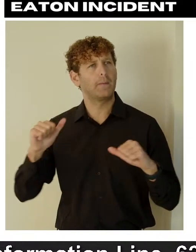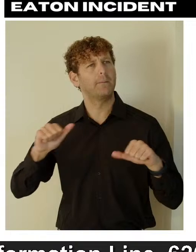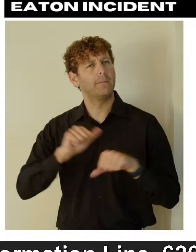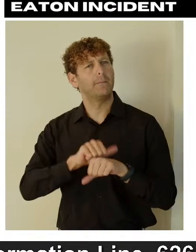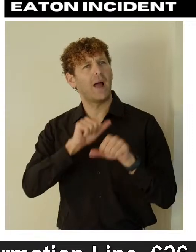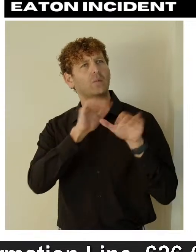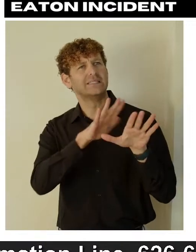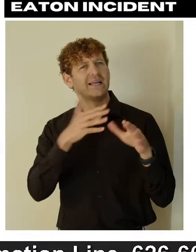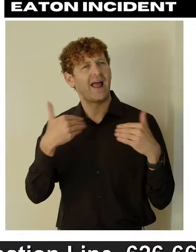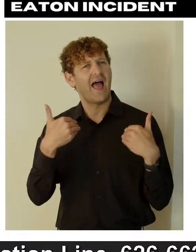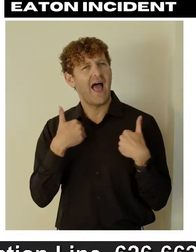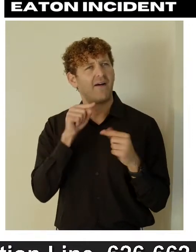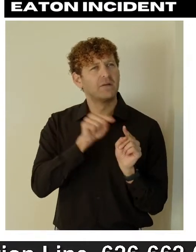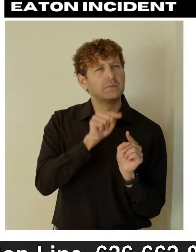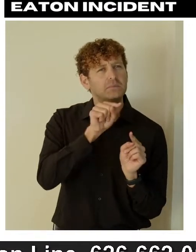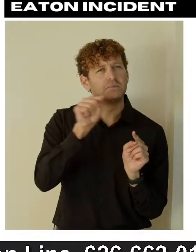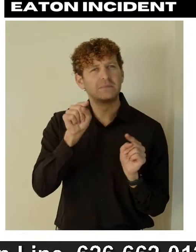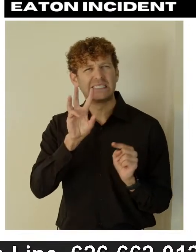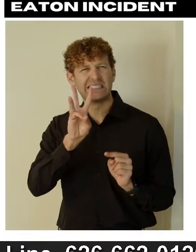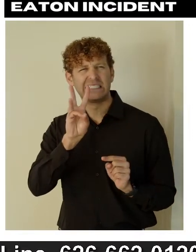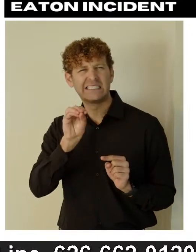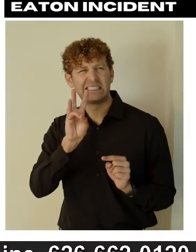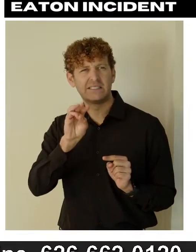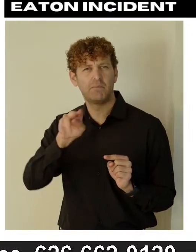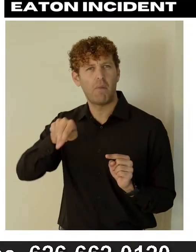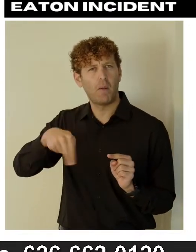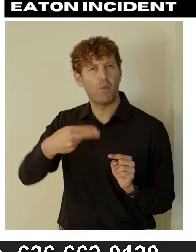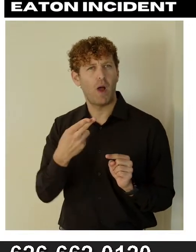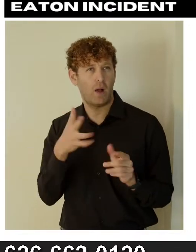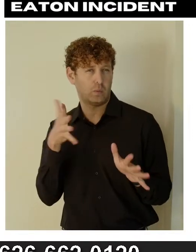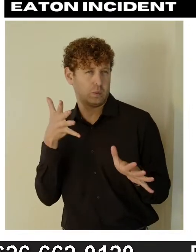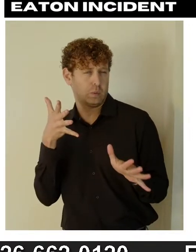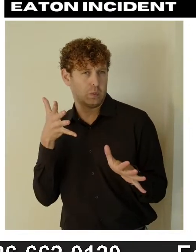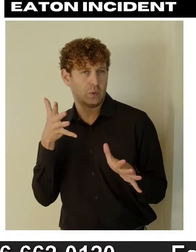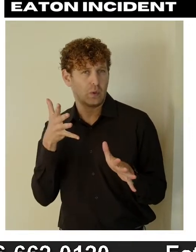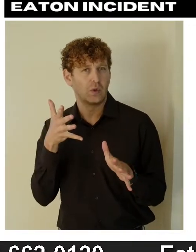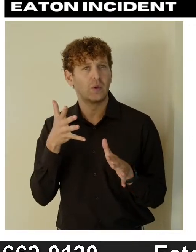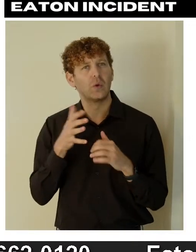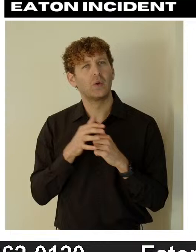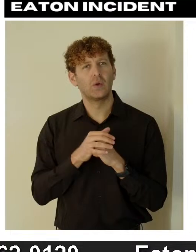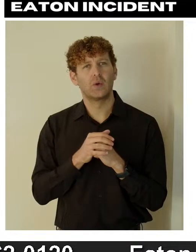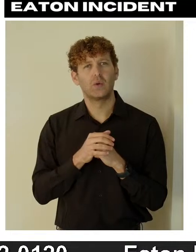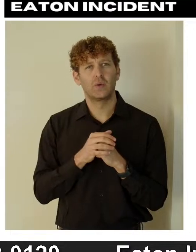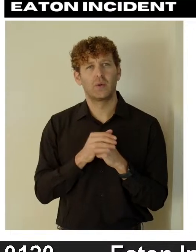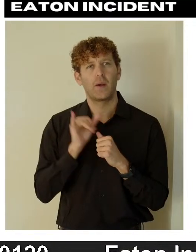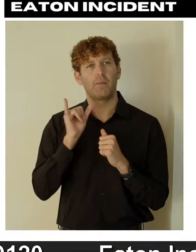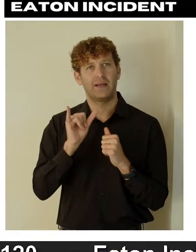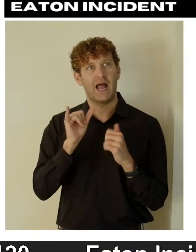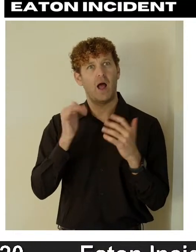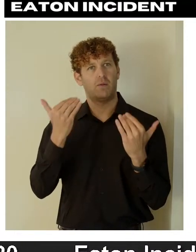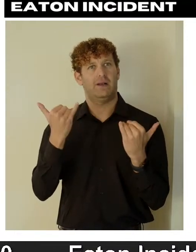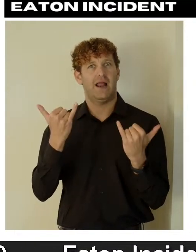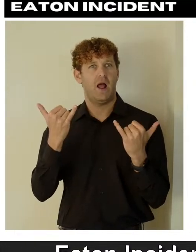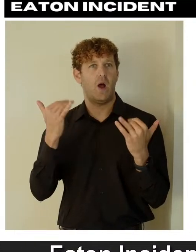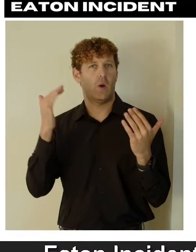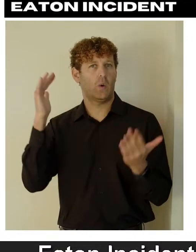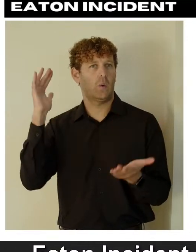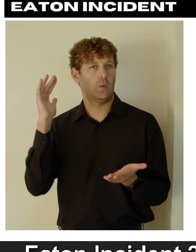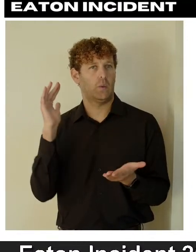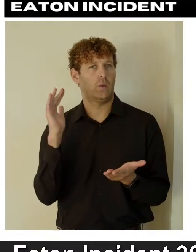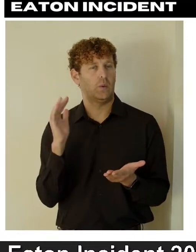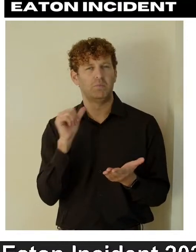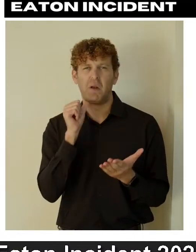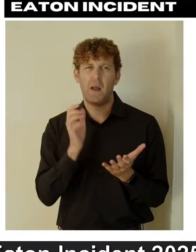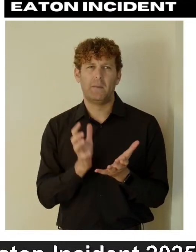70 miles an hour there in the highest peaks of the mountains. And some of that has at points come down closer, but none of it has really been materialized here.